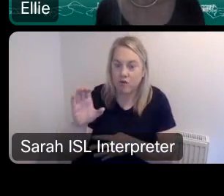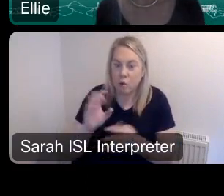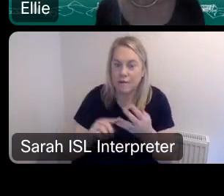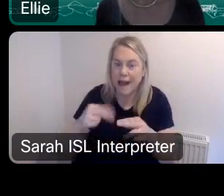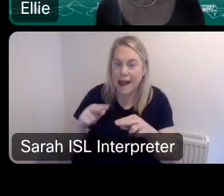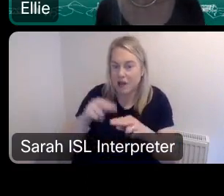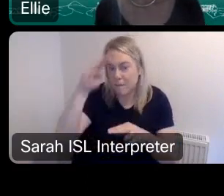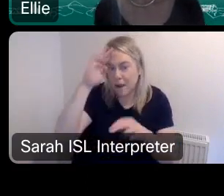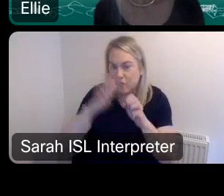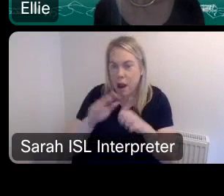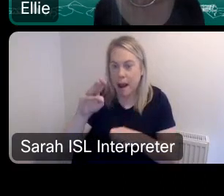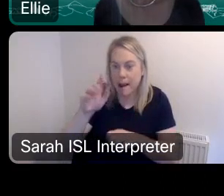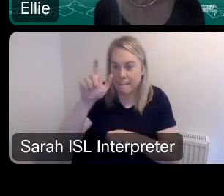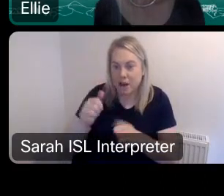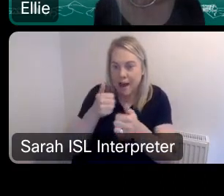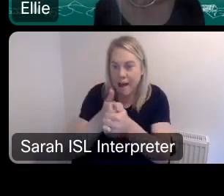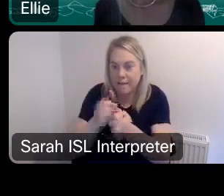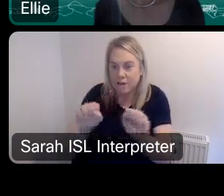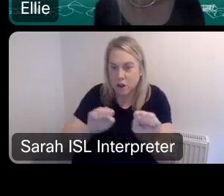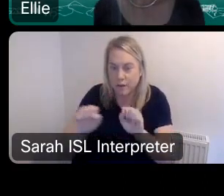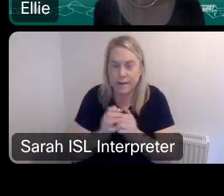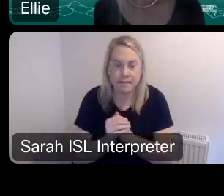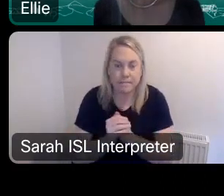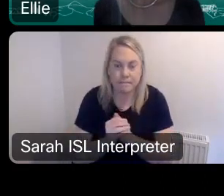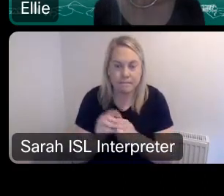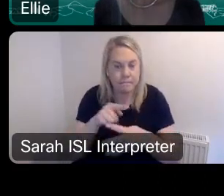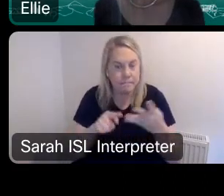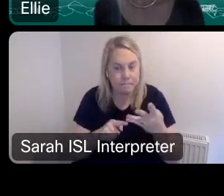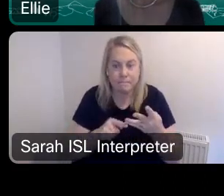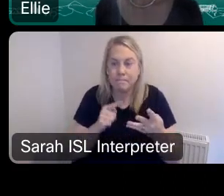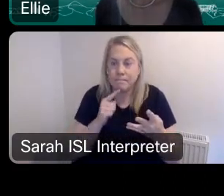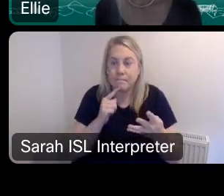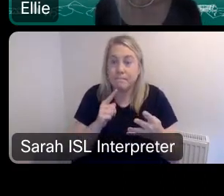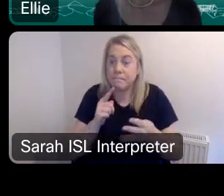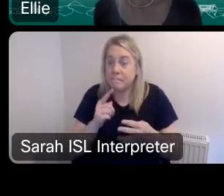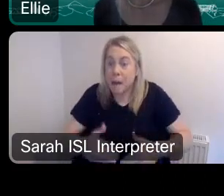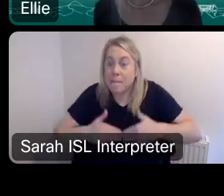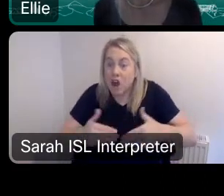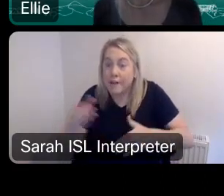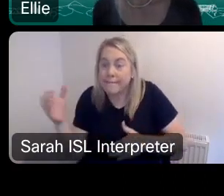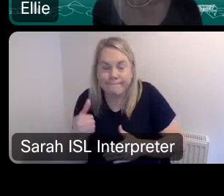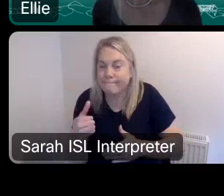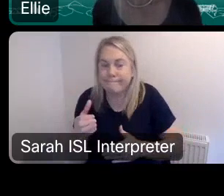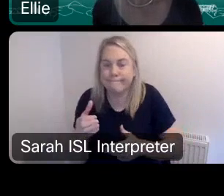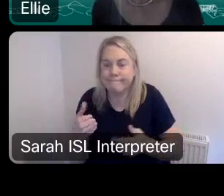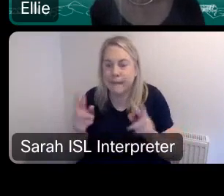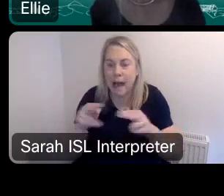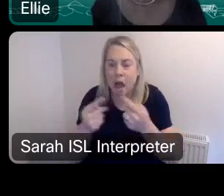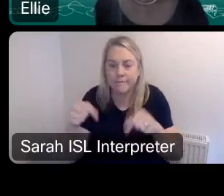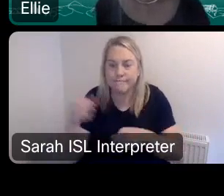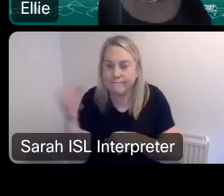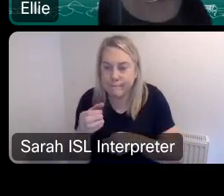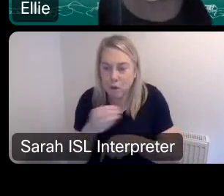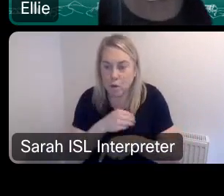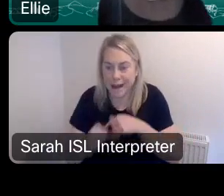Service. We were unable to secure maternity leads for today's session, but